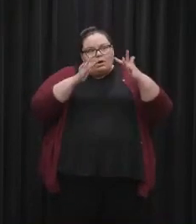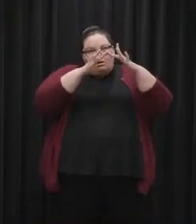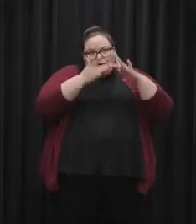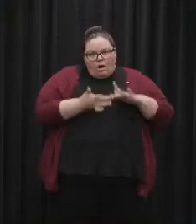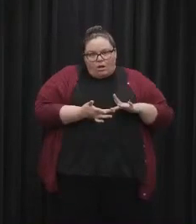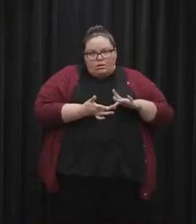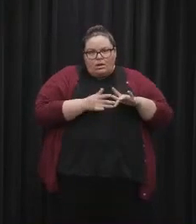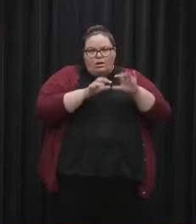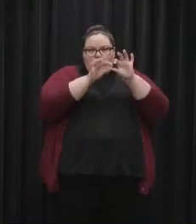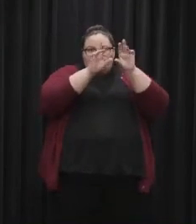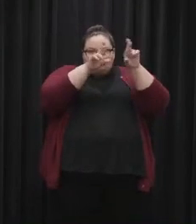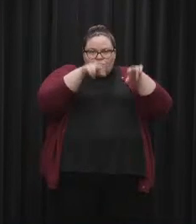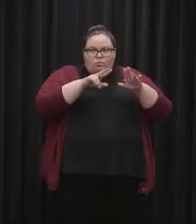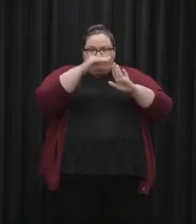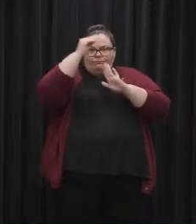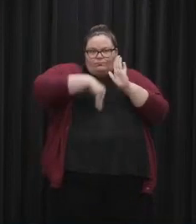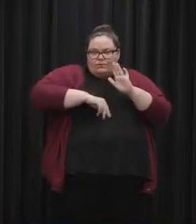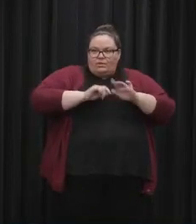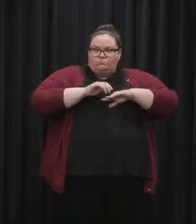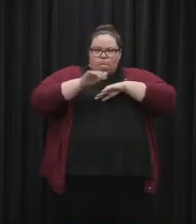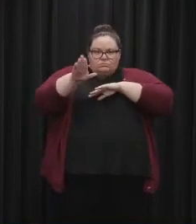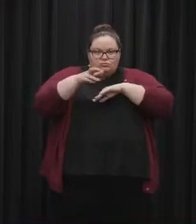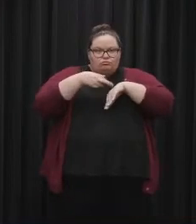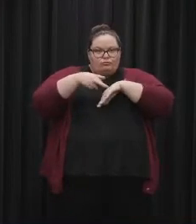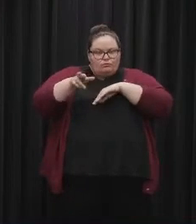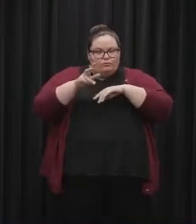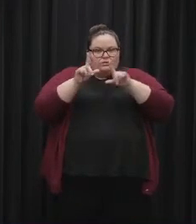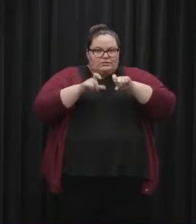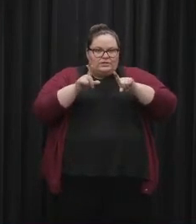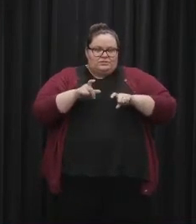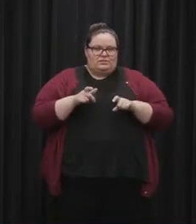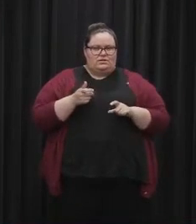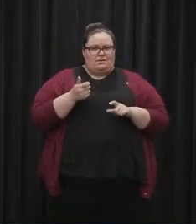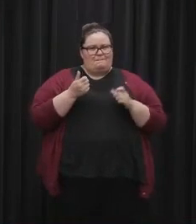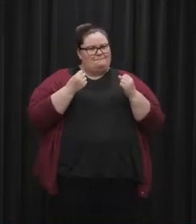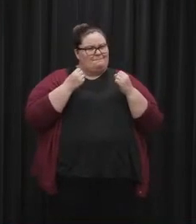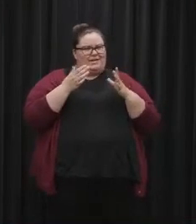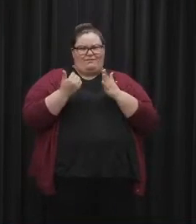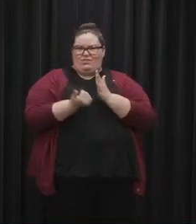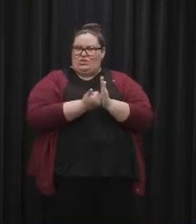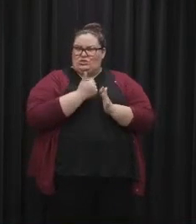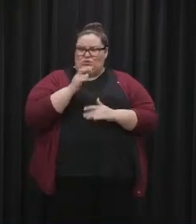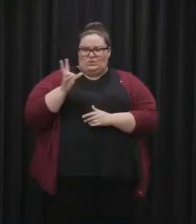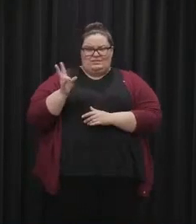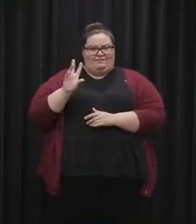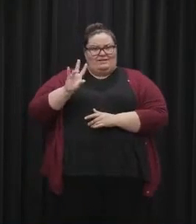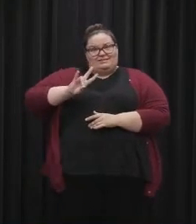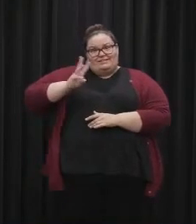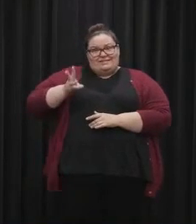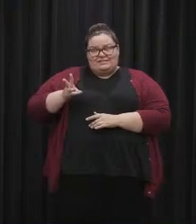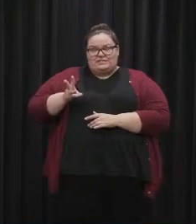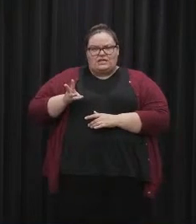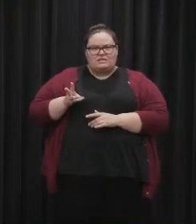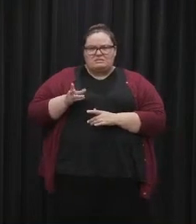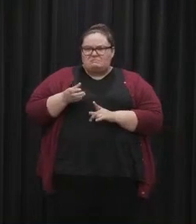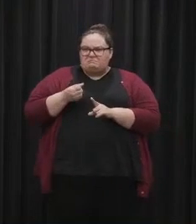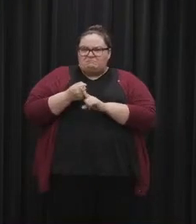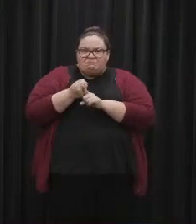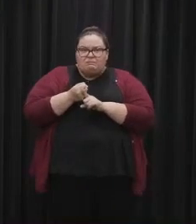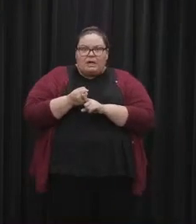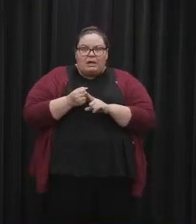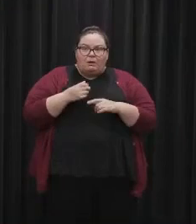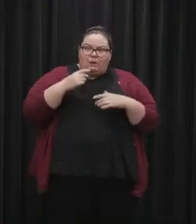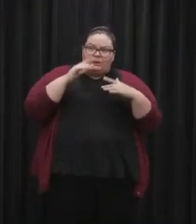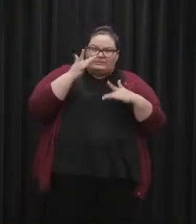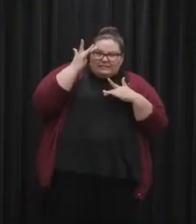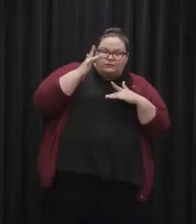working extraordinarily well. In a number of recent cases, individuals showed no symptoms or very mild signs, such as a runny nose, so please